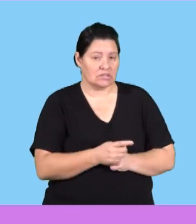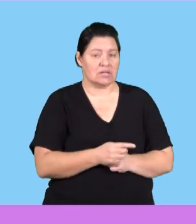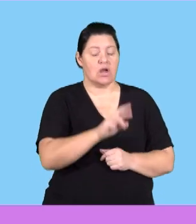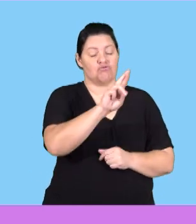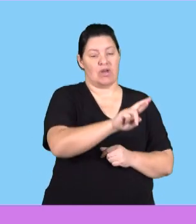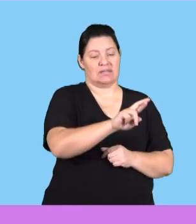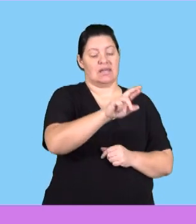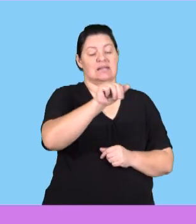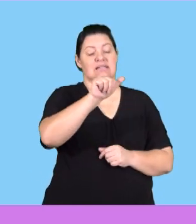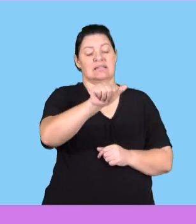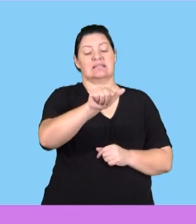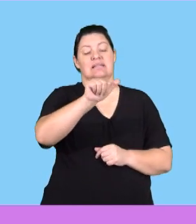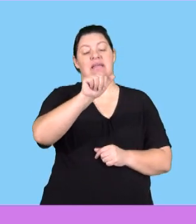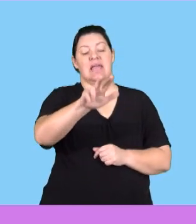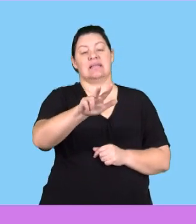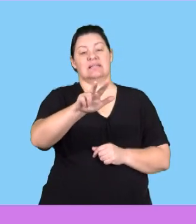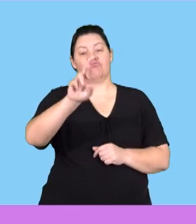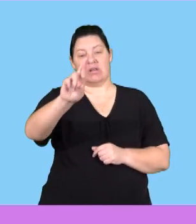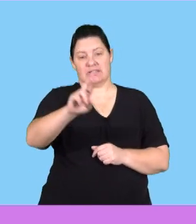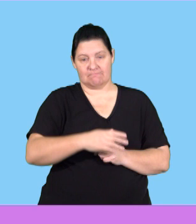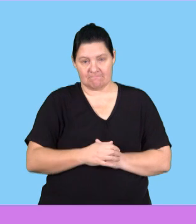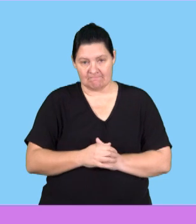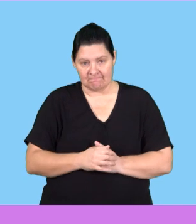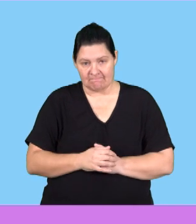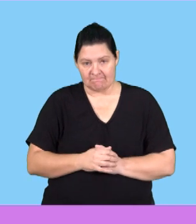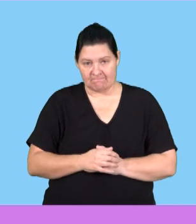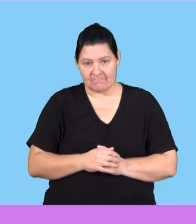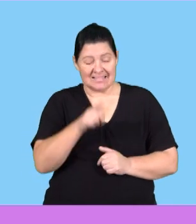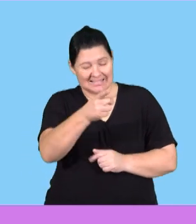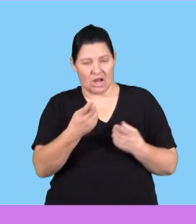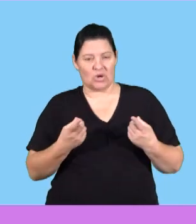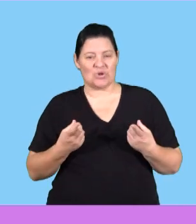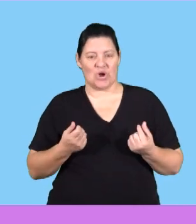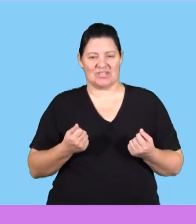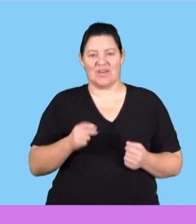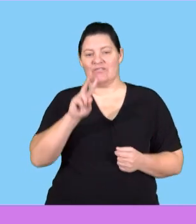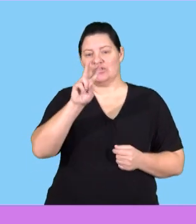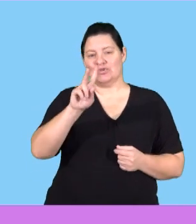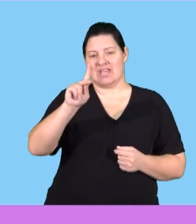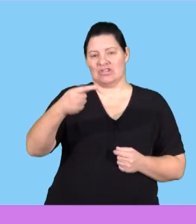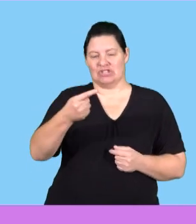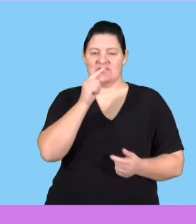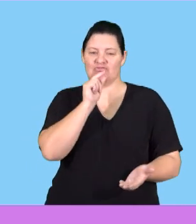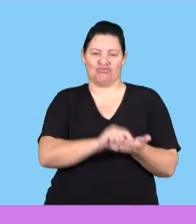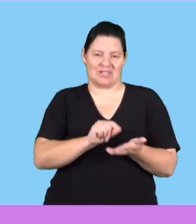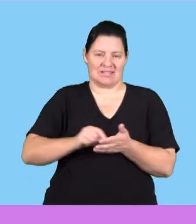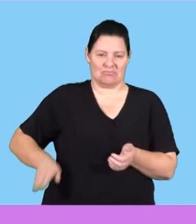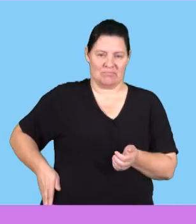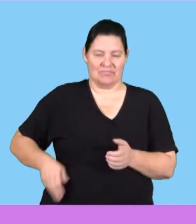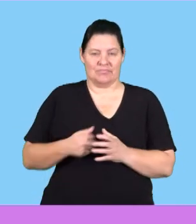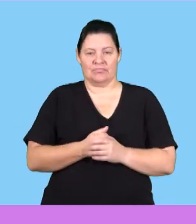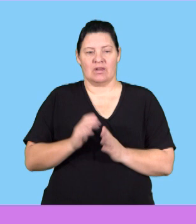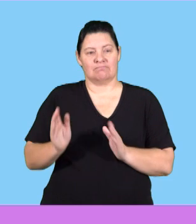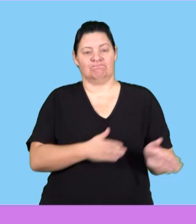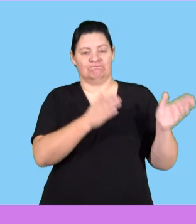be 68 rand. So that is the cost for 2 kgs. So now let